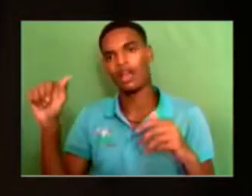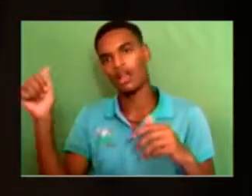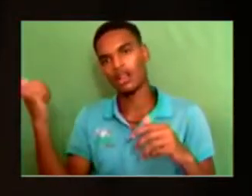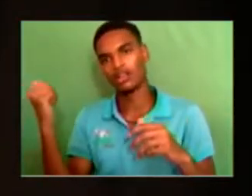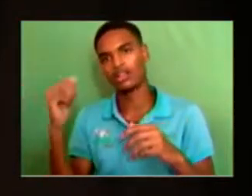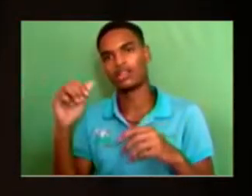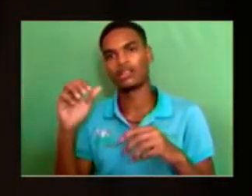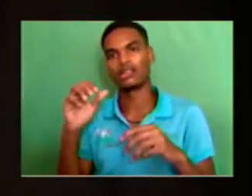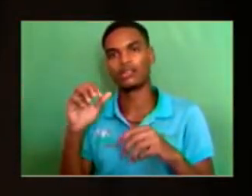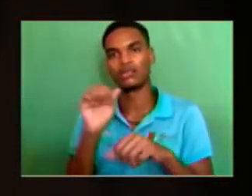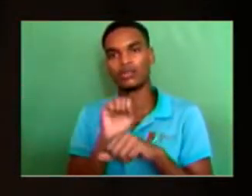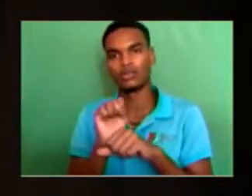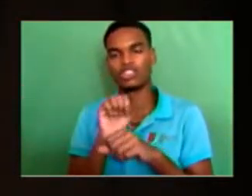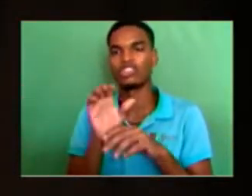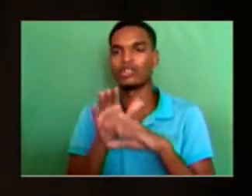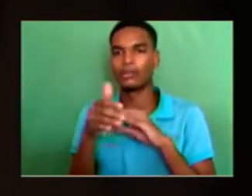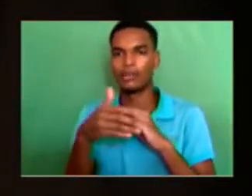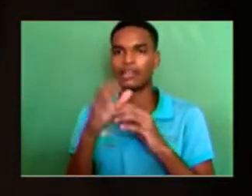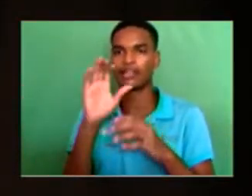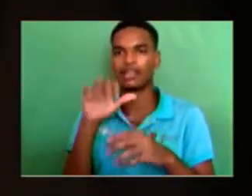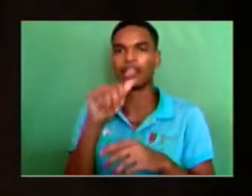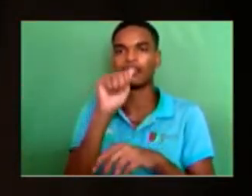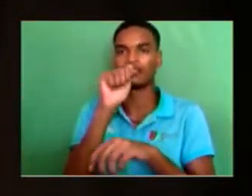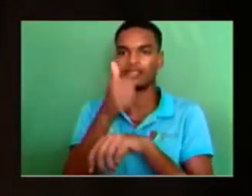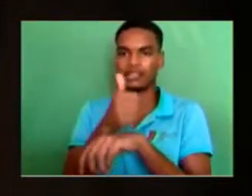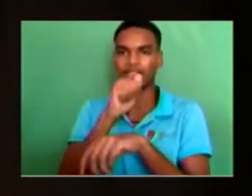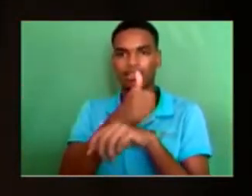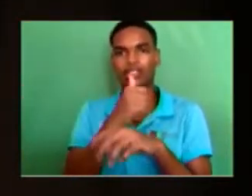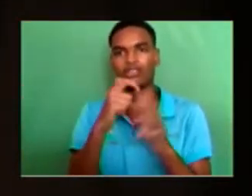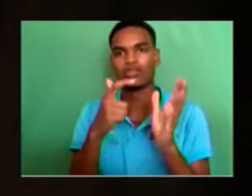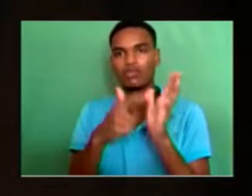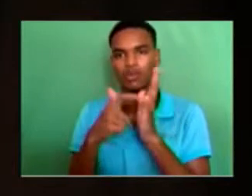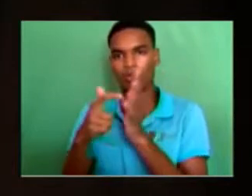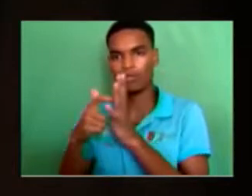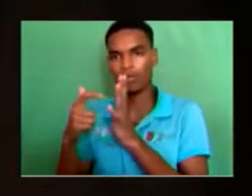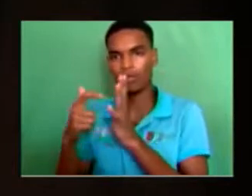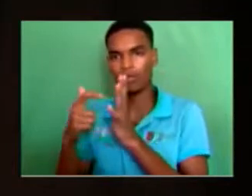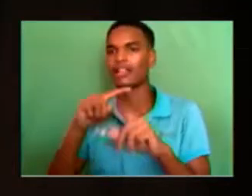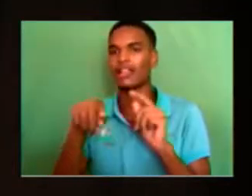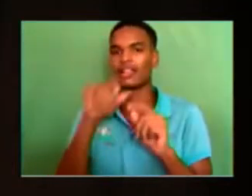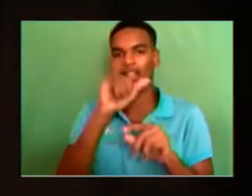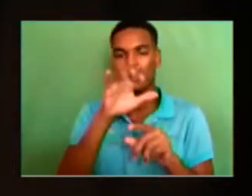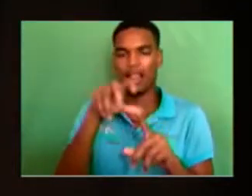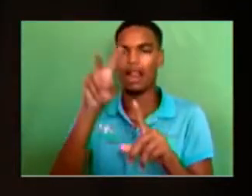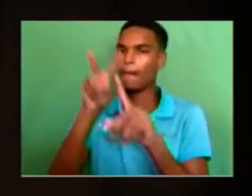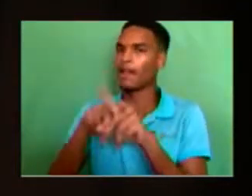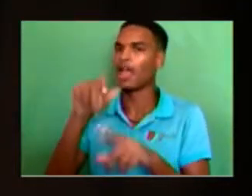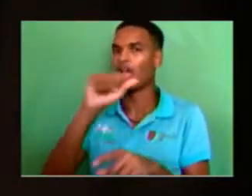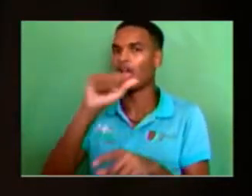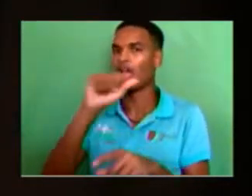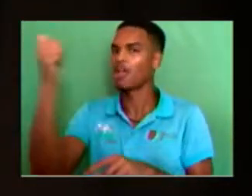set out the requirements that it has, and that will apply to everywhere else. There is nothing